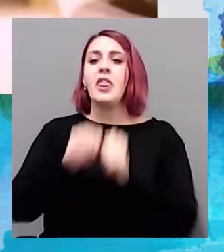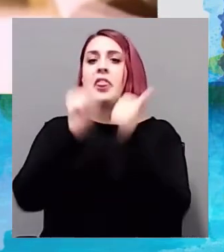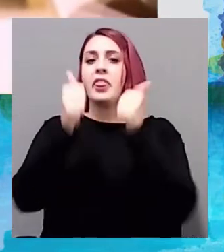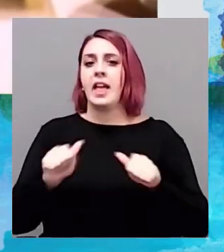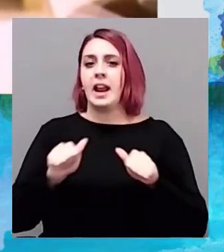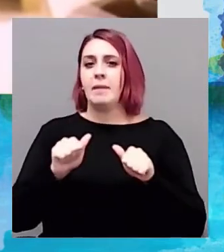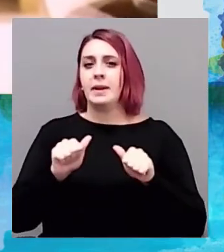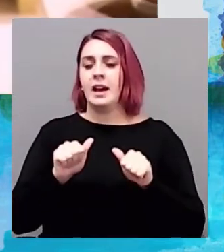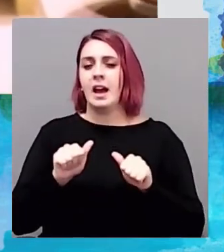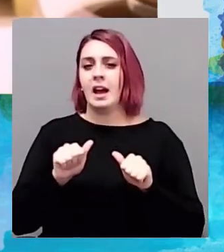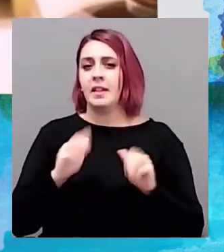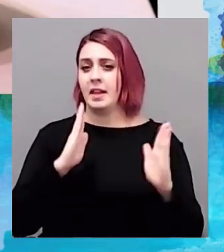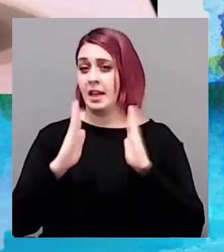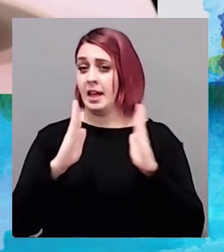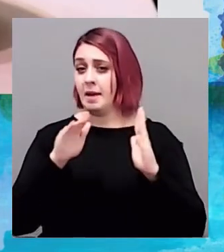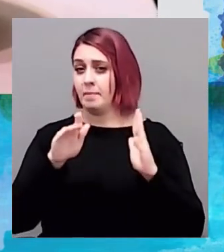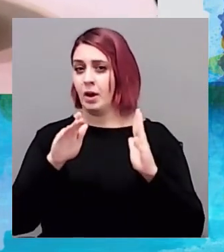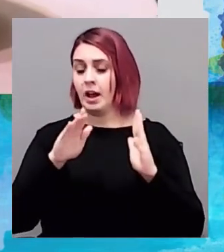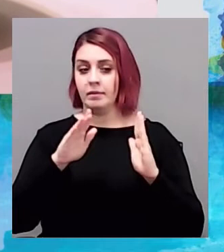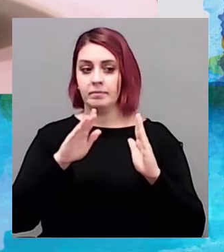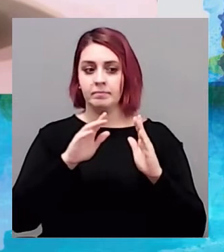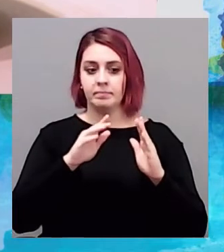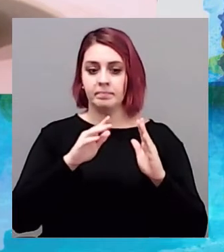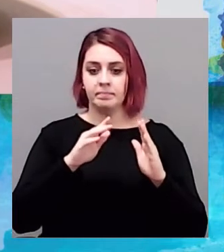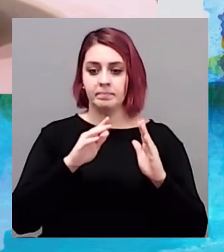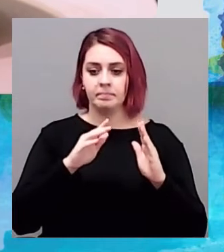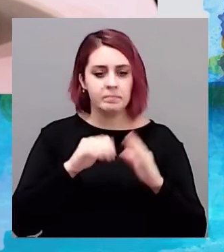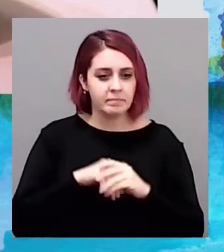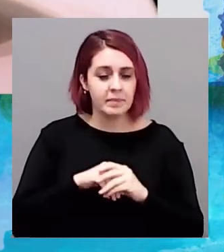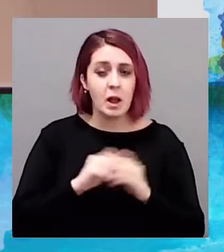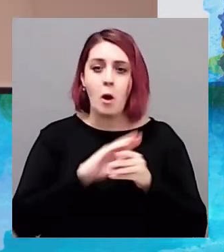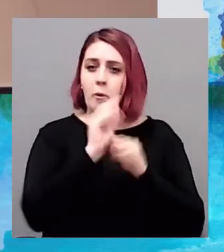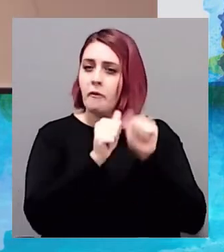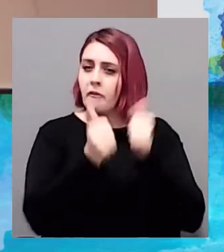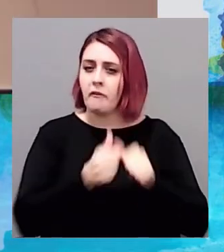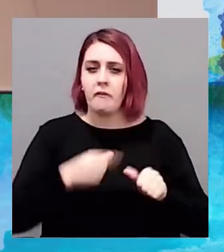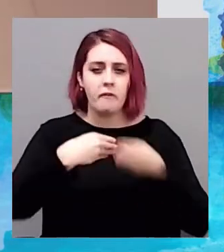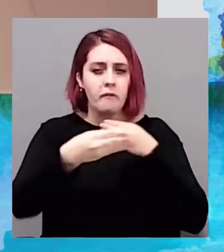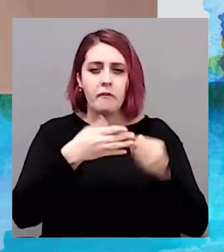artifacts, teeth, and so forth, archaeological artifacts. They're able to touch these.